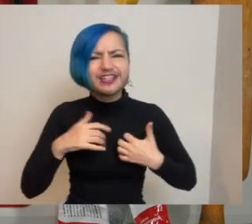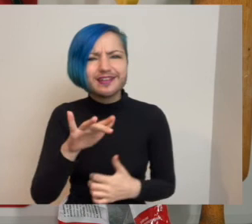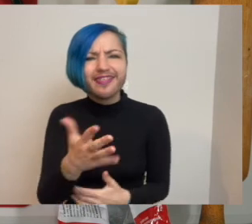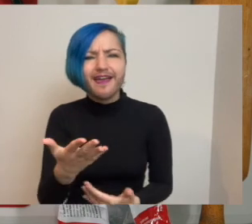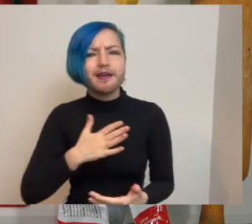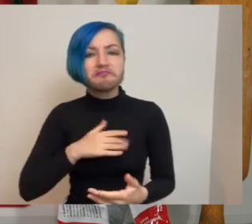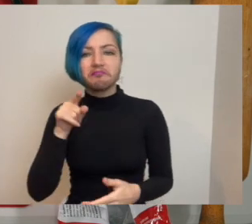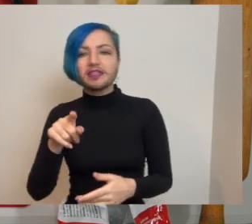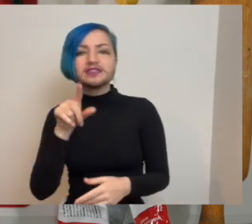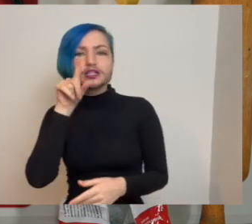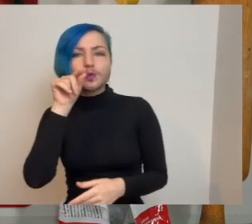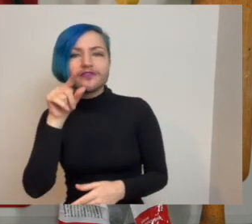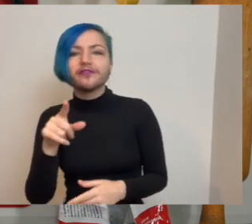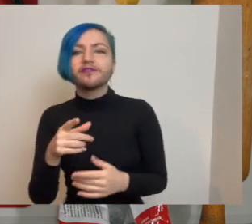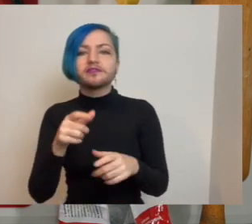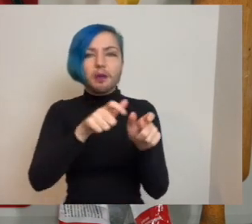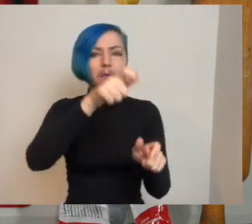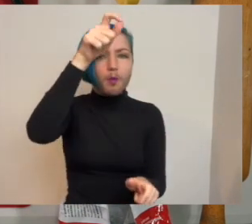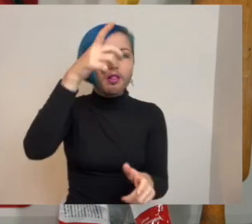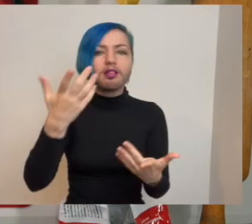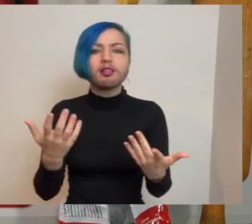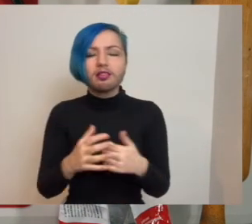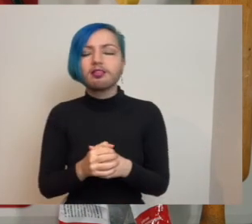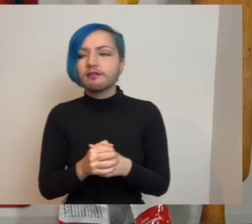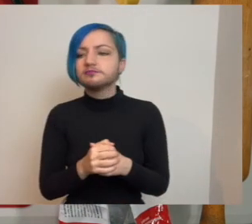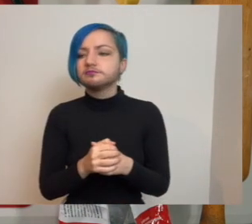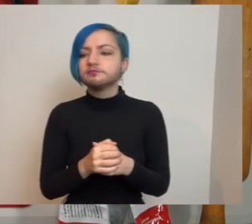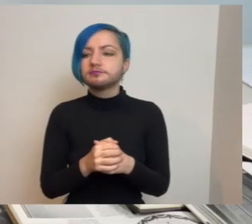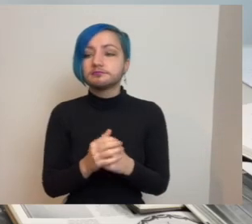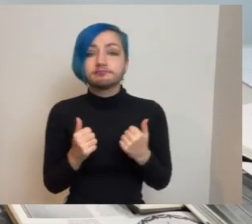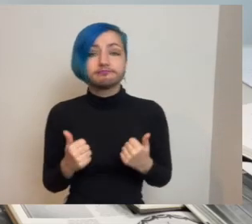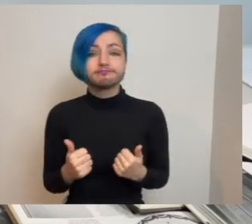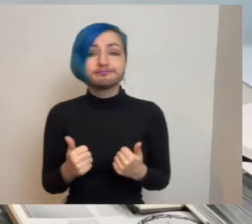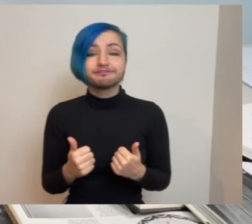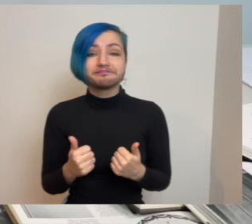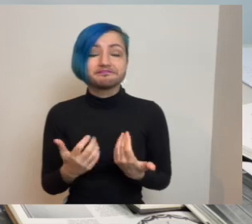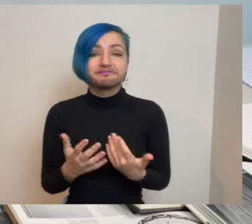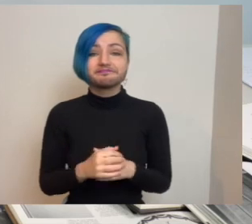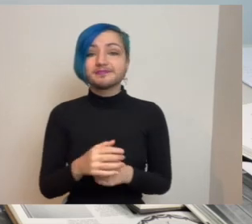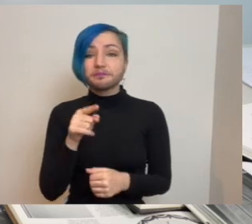a swift, a telegraph pole. But yeah, that's how you